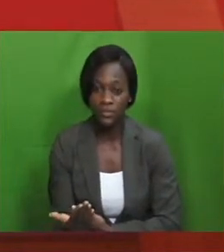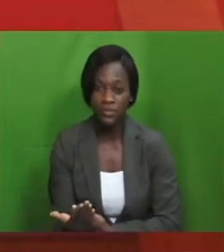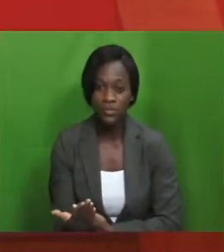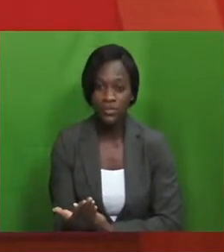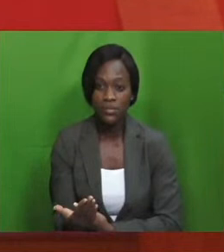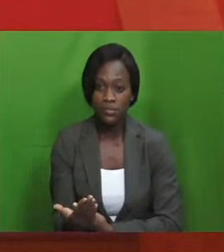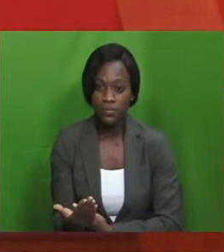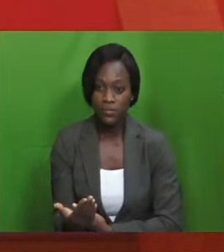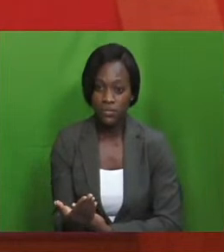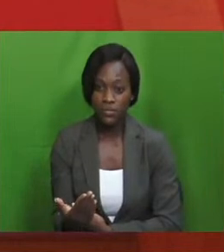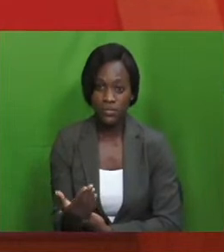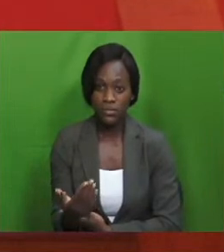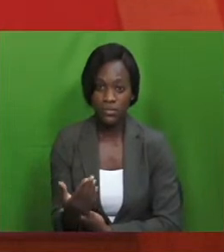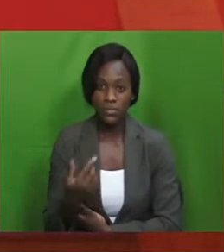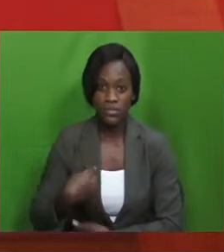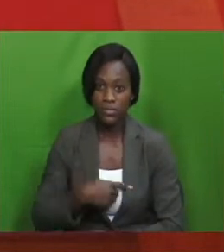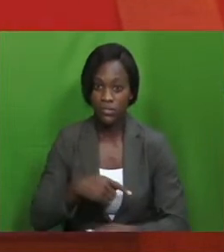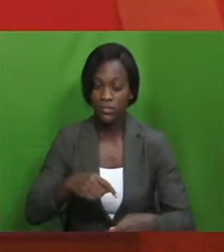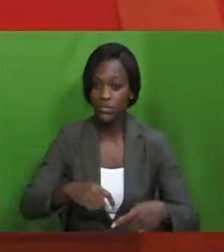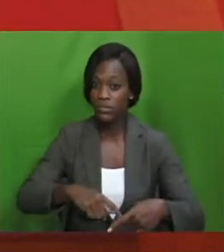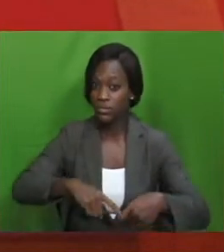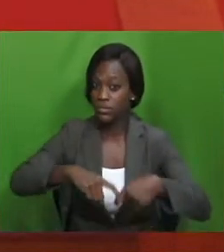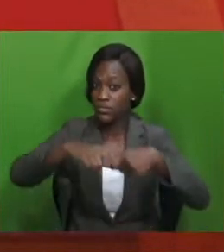we'll be taking a suspension